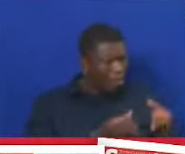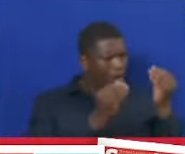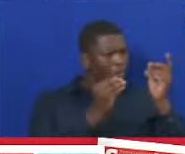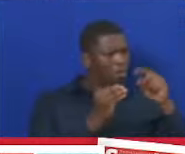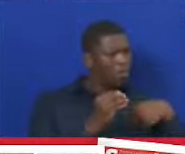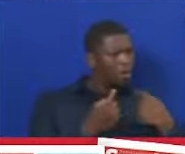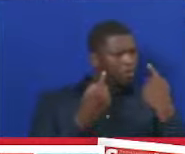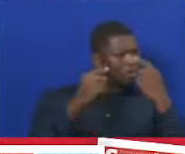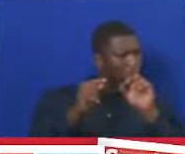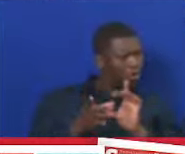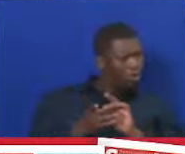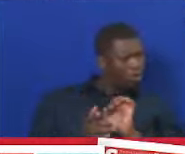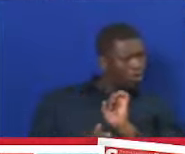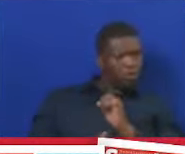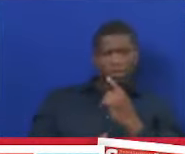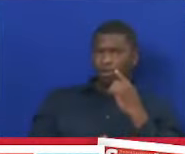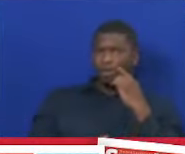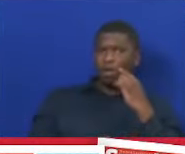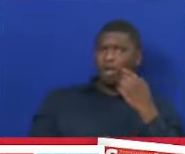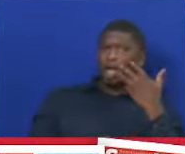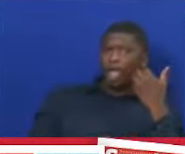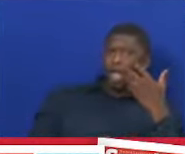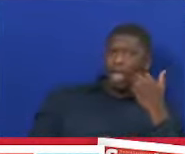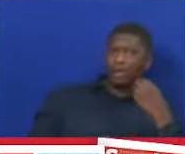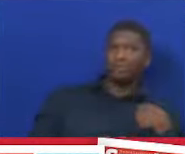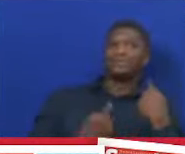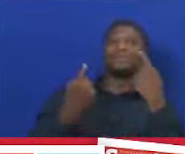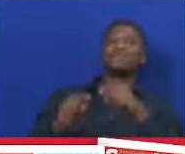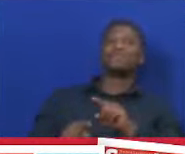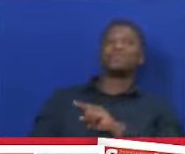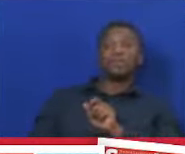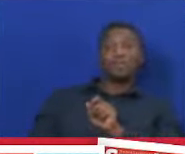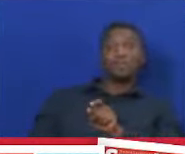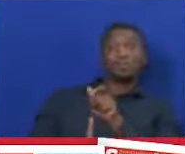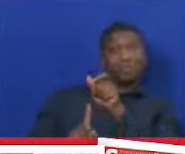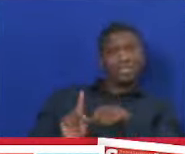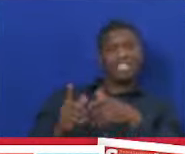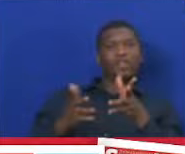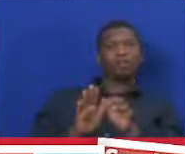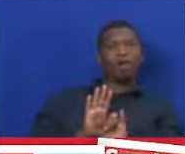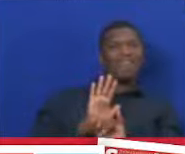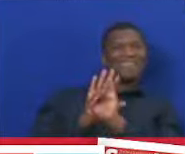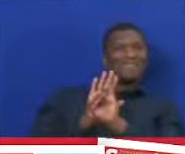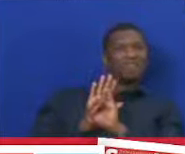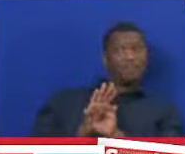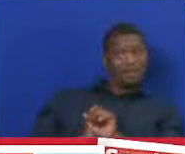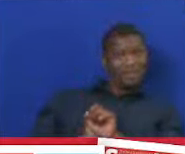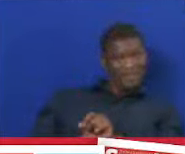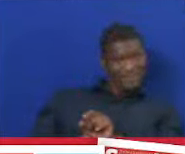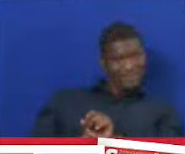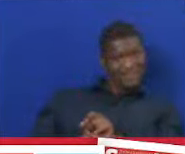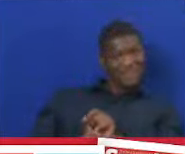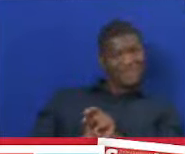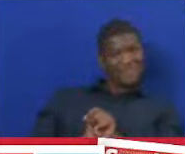Madlanga, as a person identified to be the person behind the